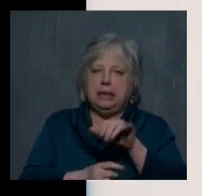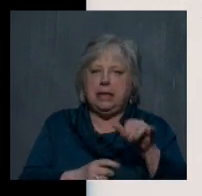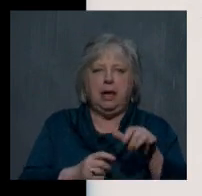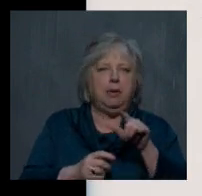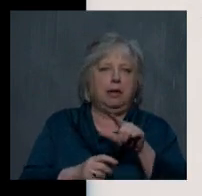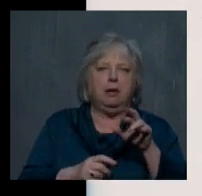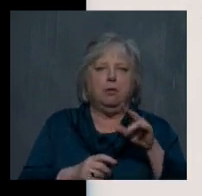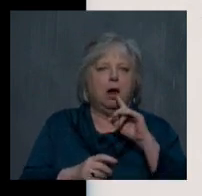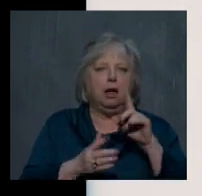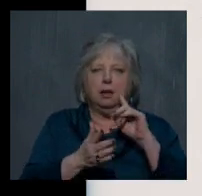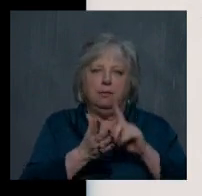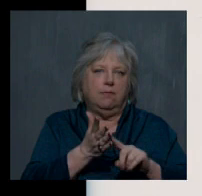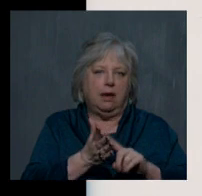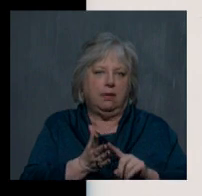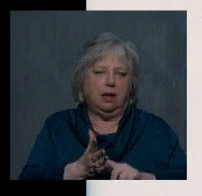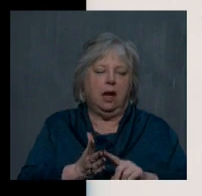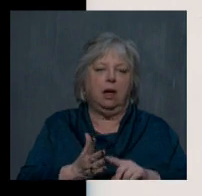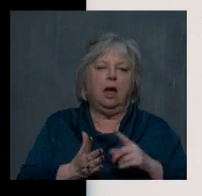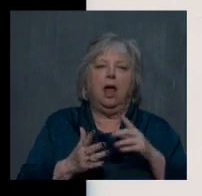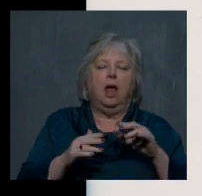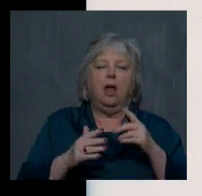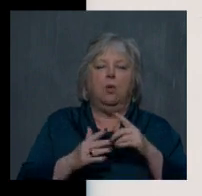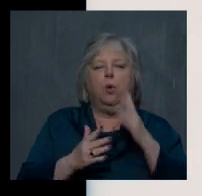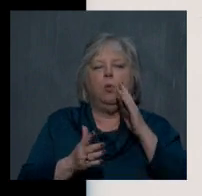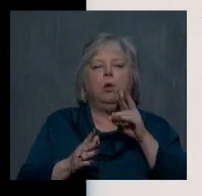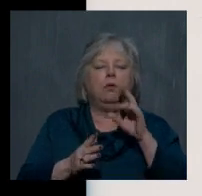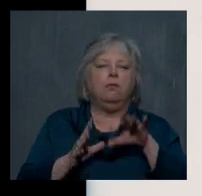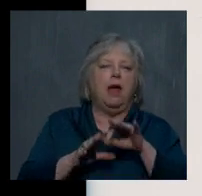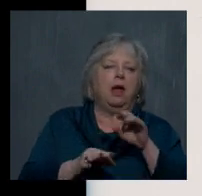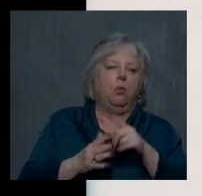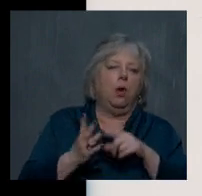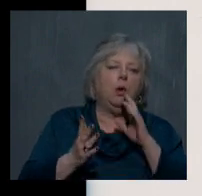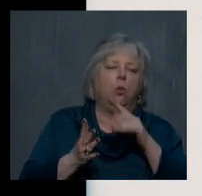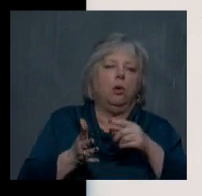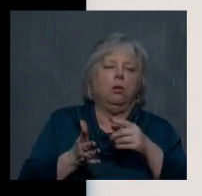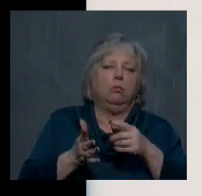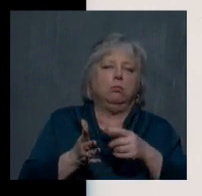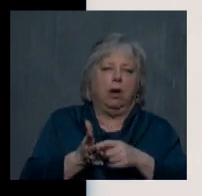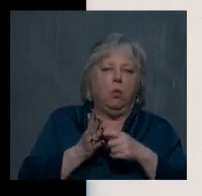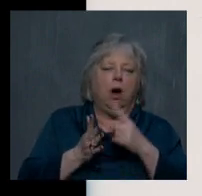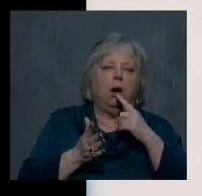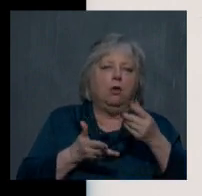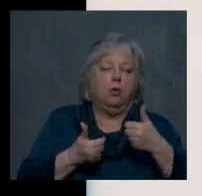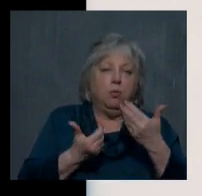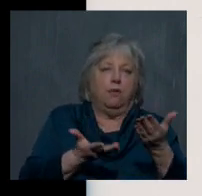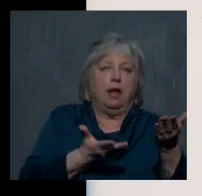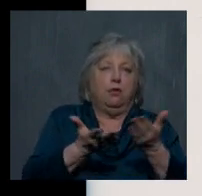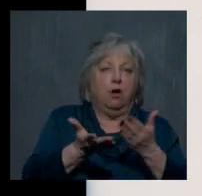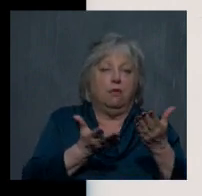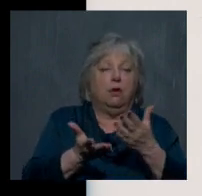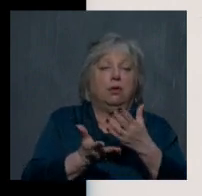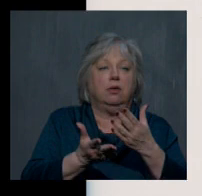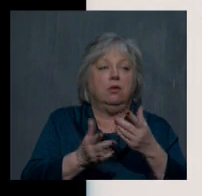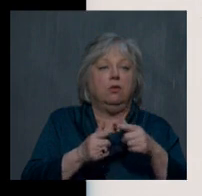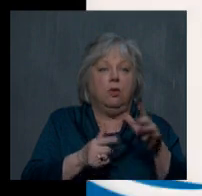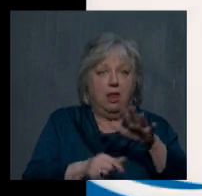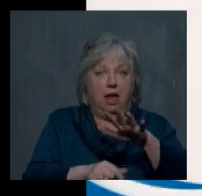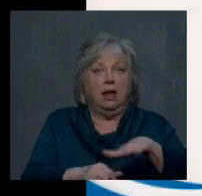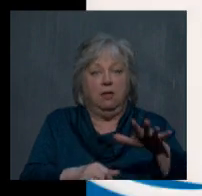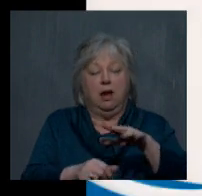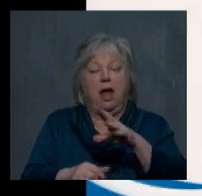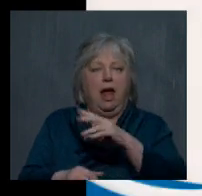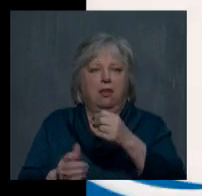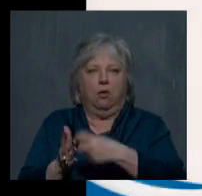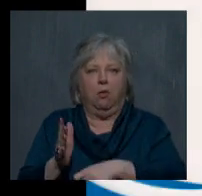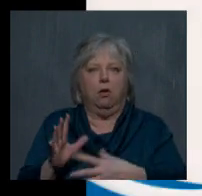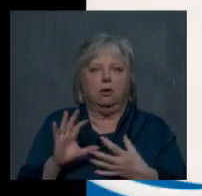looking into. What it will take to serve that, as well as the cost involved in doing so. And I believe that might